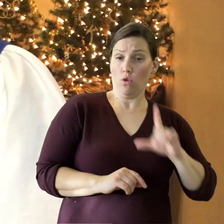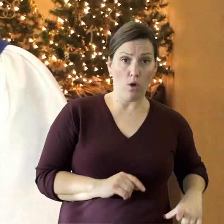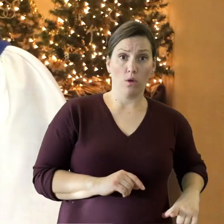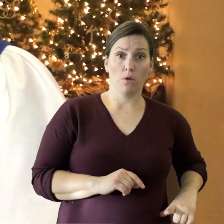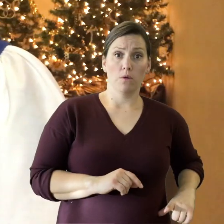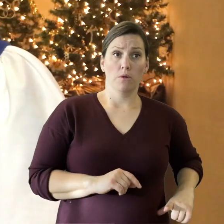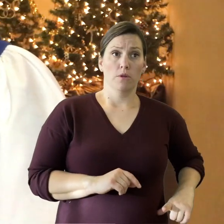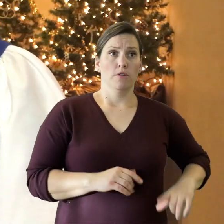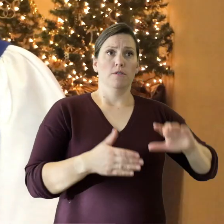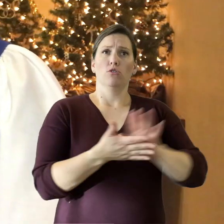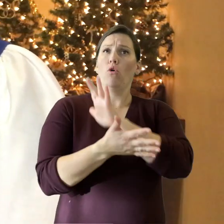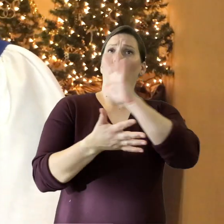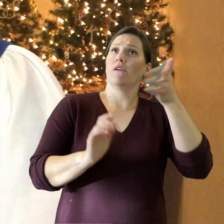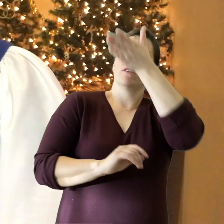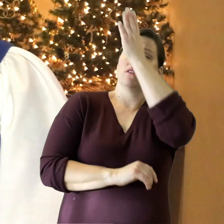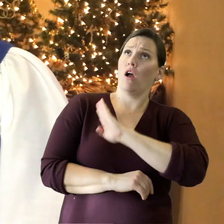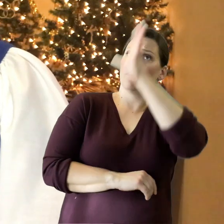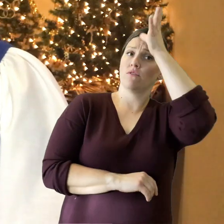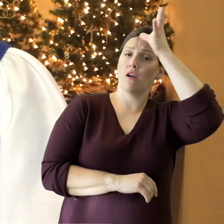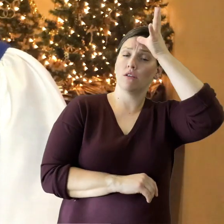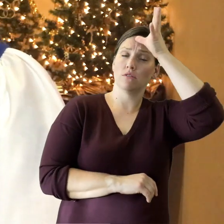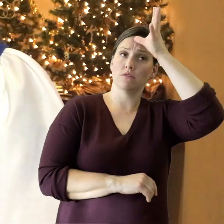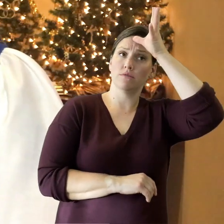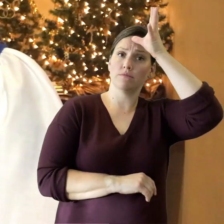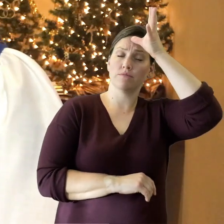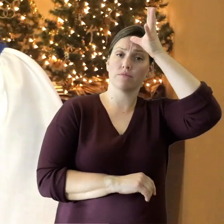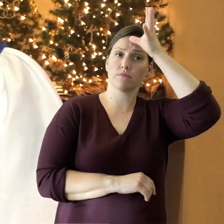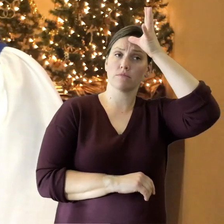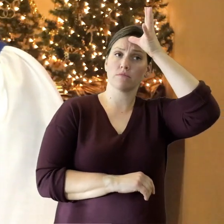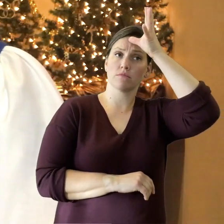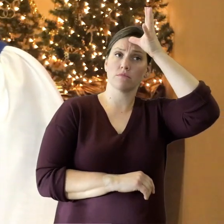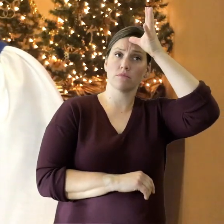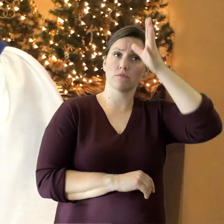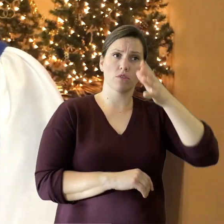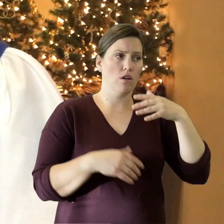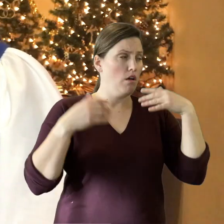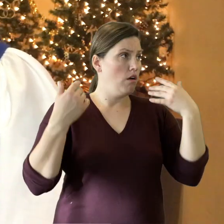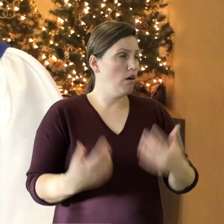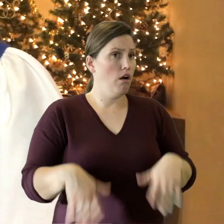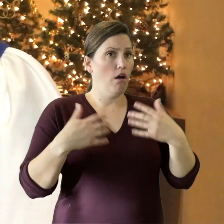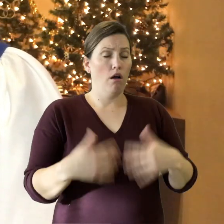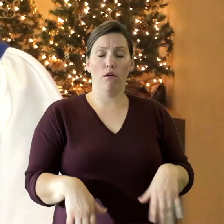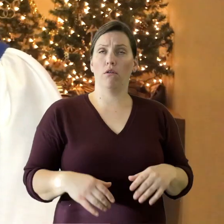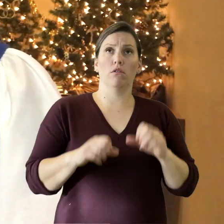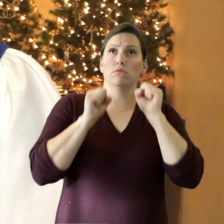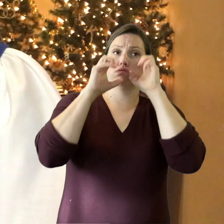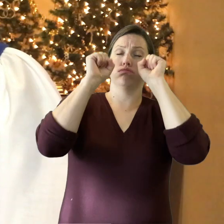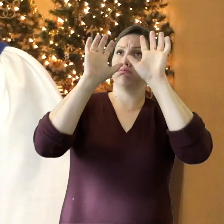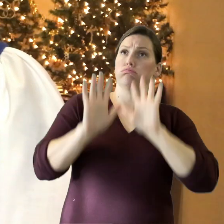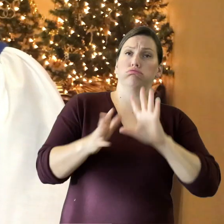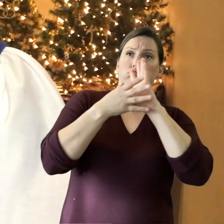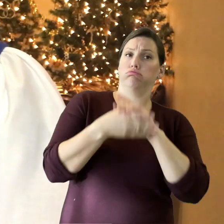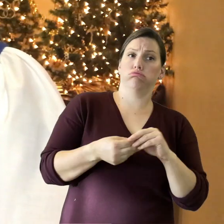Lord to the glory of God the Father. Aren't those some wonderfully